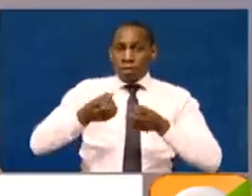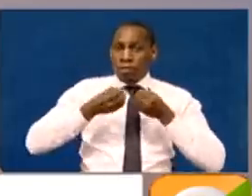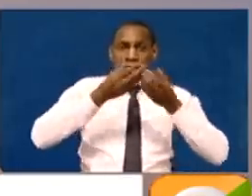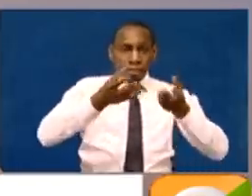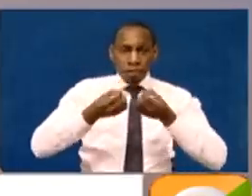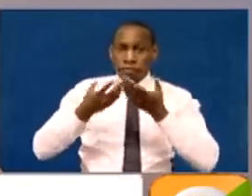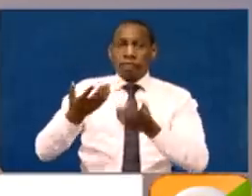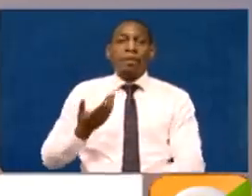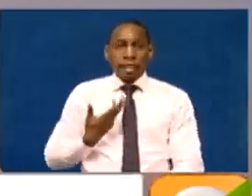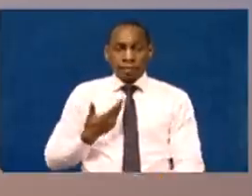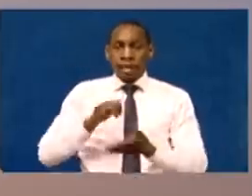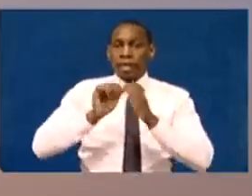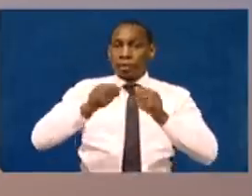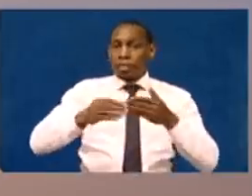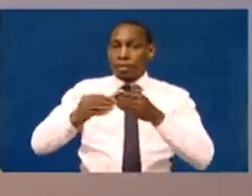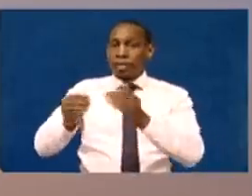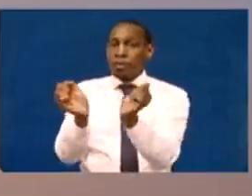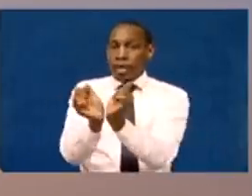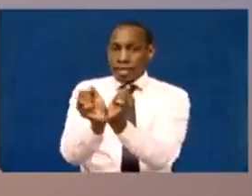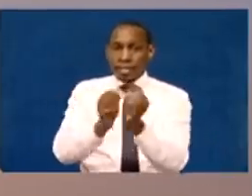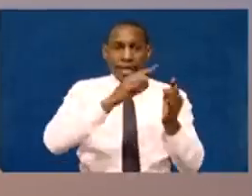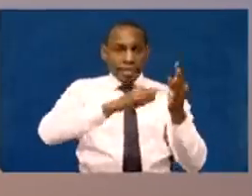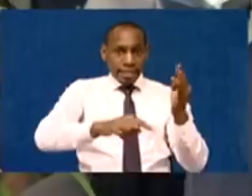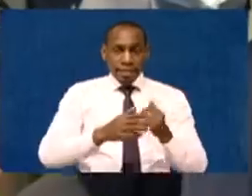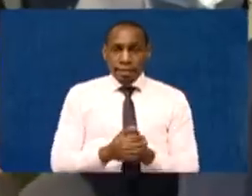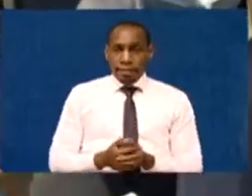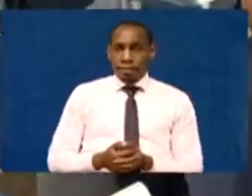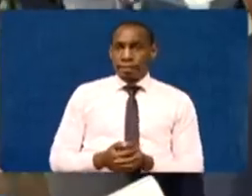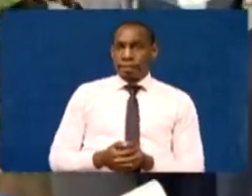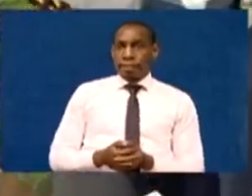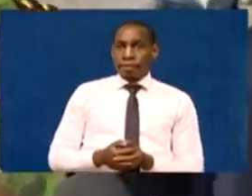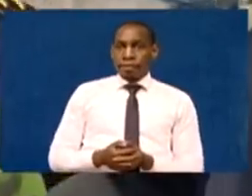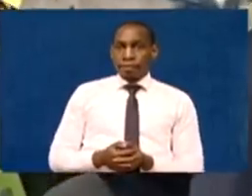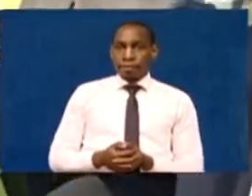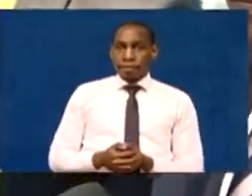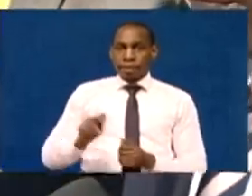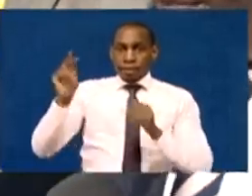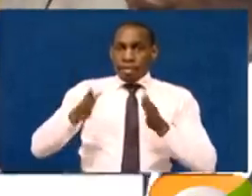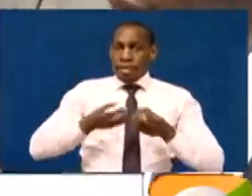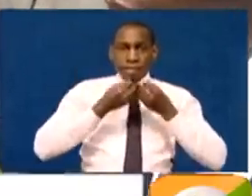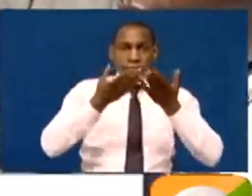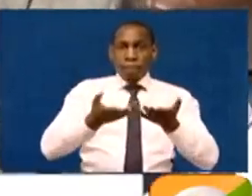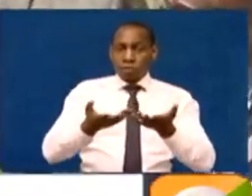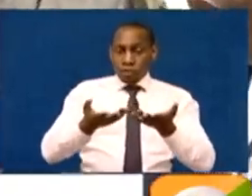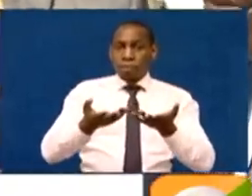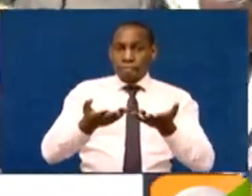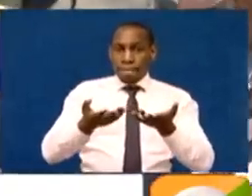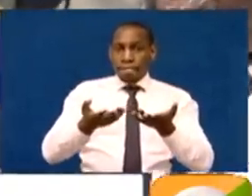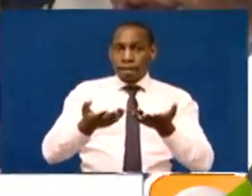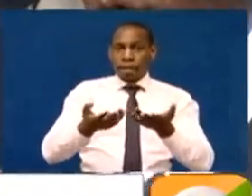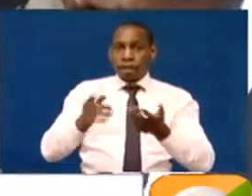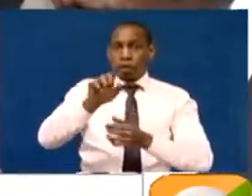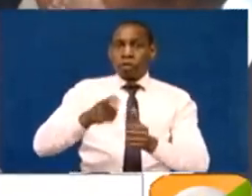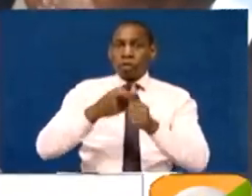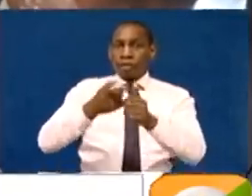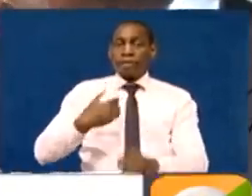provide information that could lead to the arrest of the three. Maybe for the Kenyans who offered information, will they get